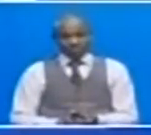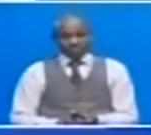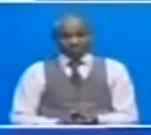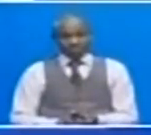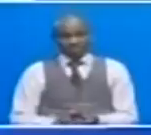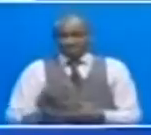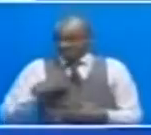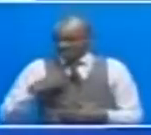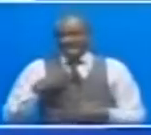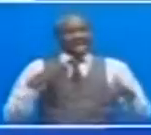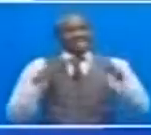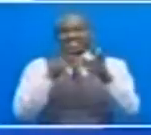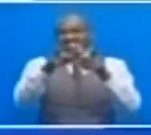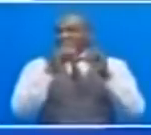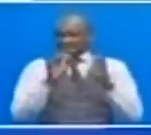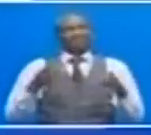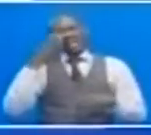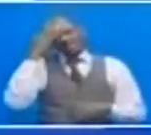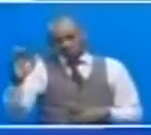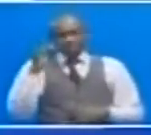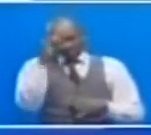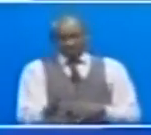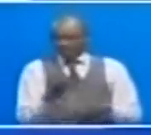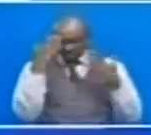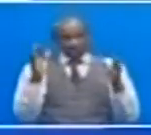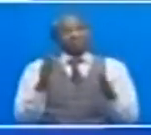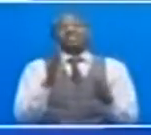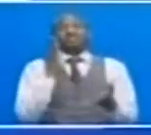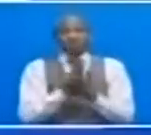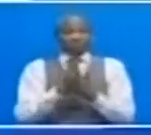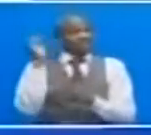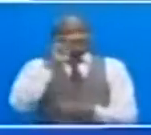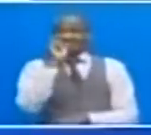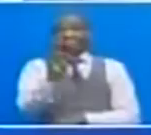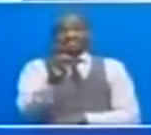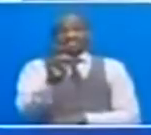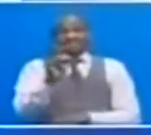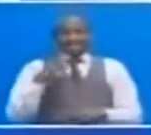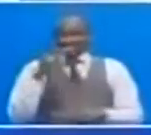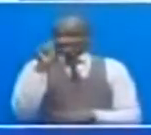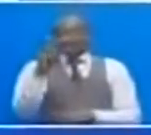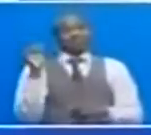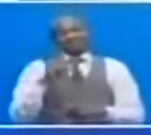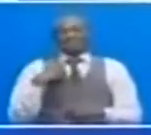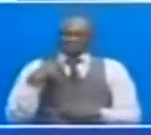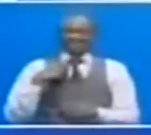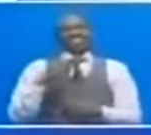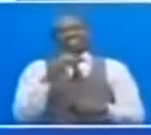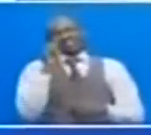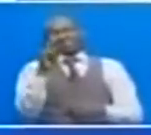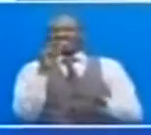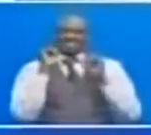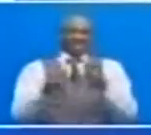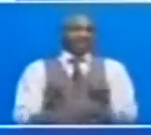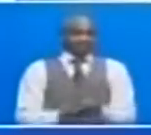I have nothing about him. I don't know him, actually. Because for sure, I have never seen him, even the television. I'm not a fan of television.